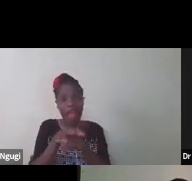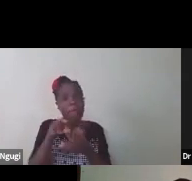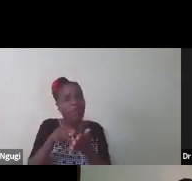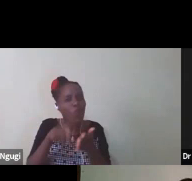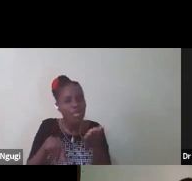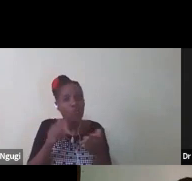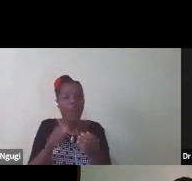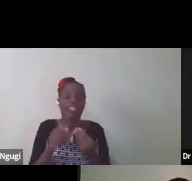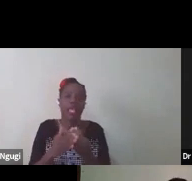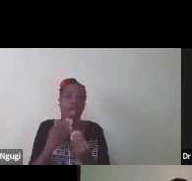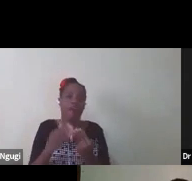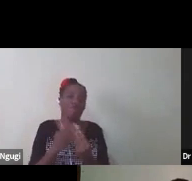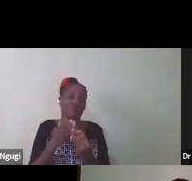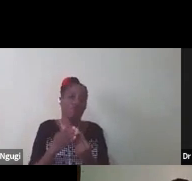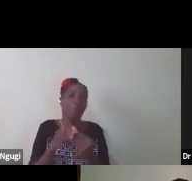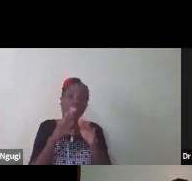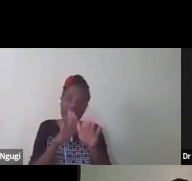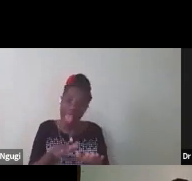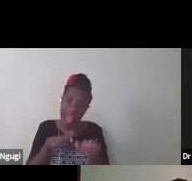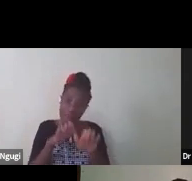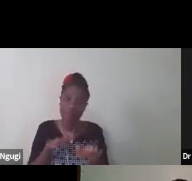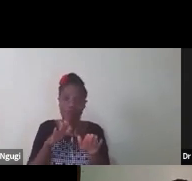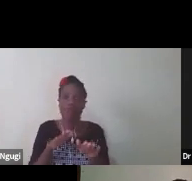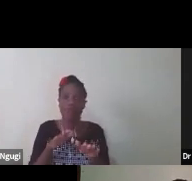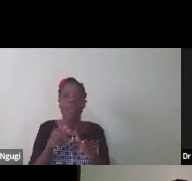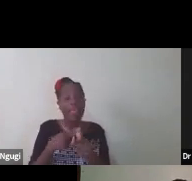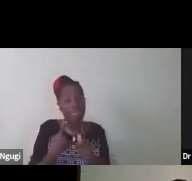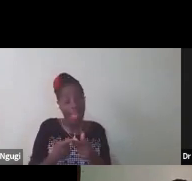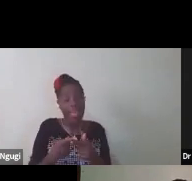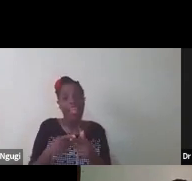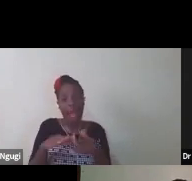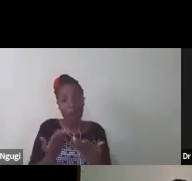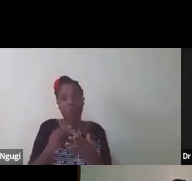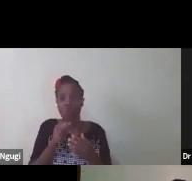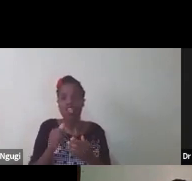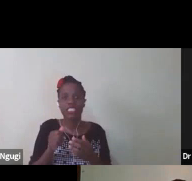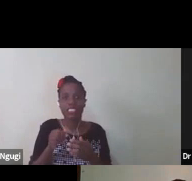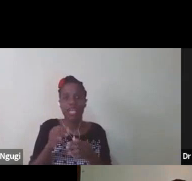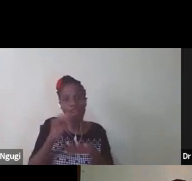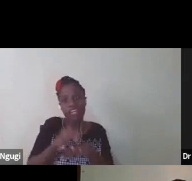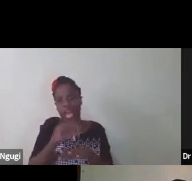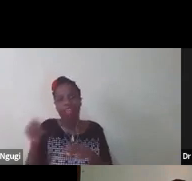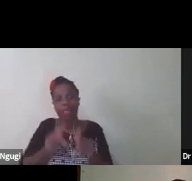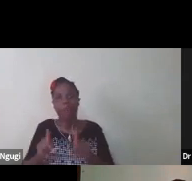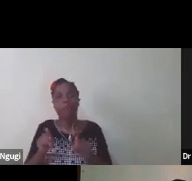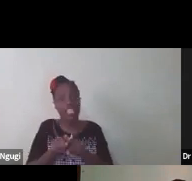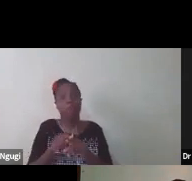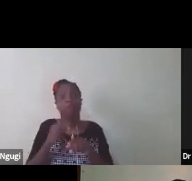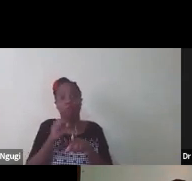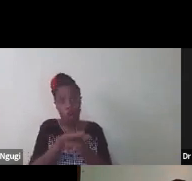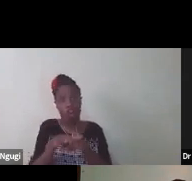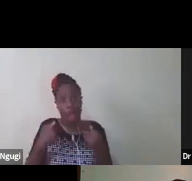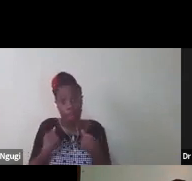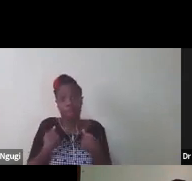that protects the patients, and then the group session can go on. So that the COVID should not be a barrier to patients receiving group therapy.